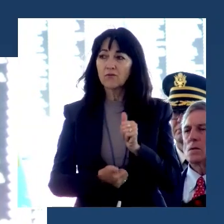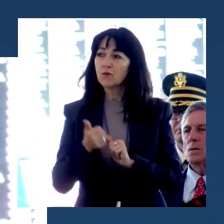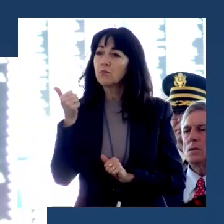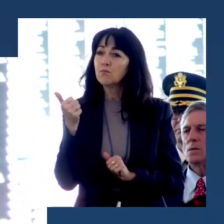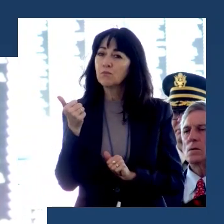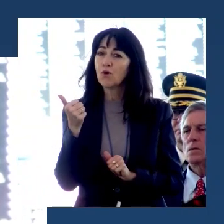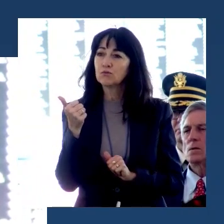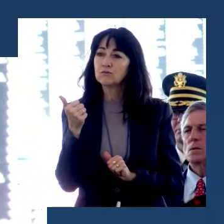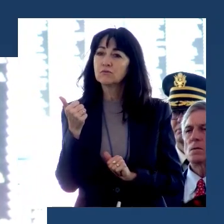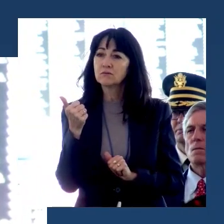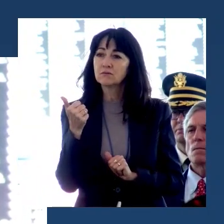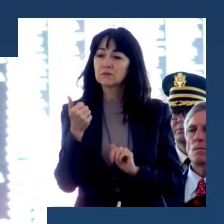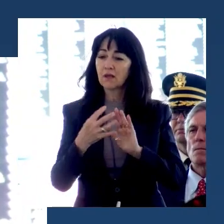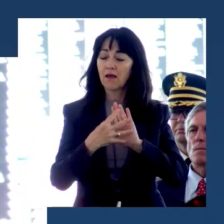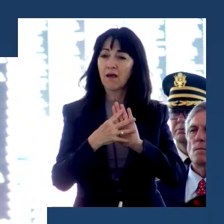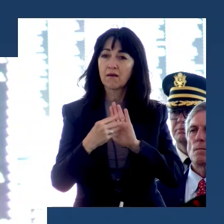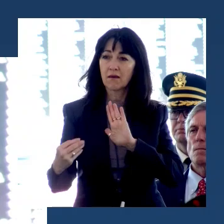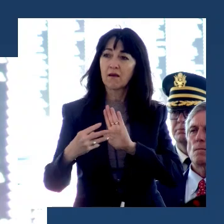copied